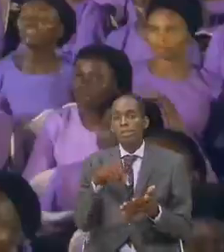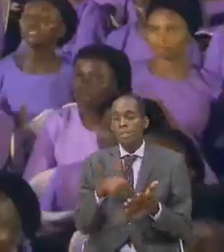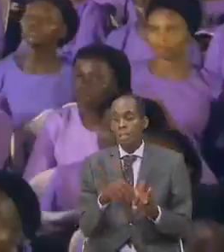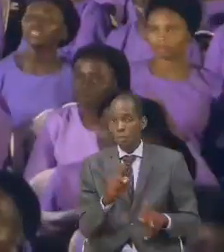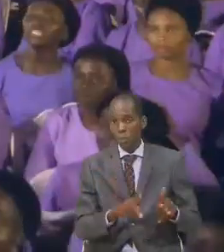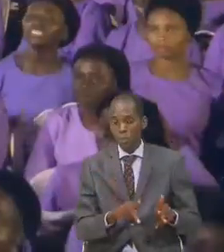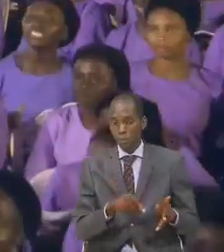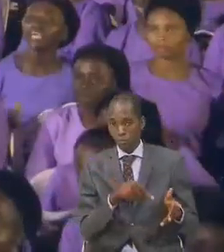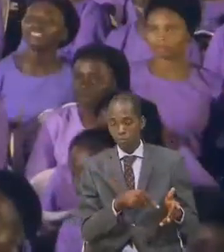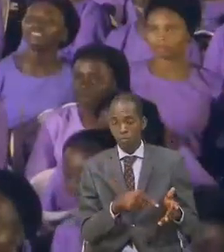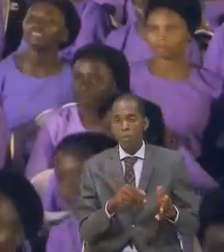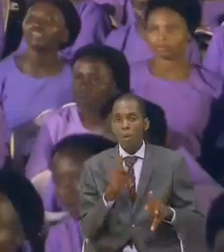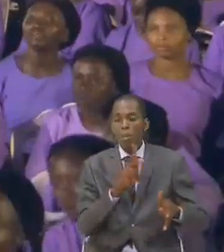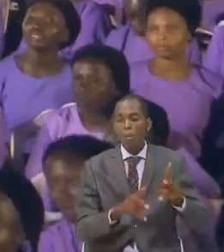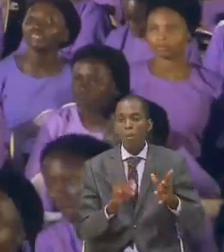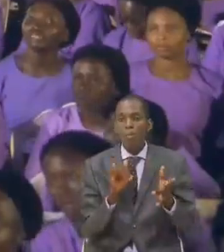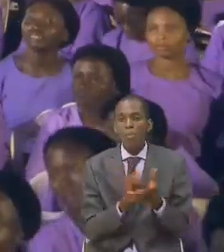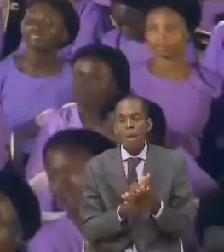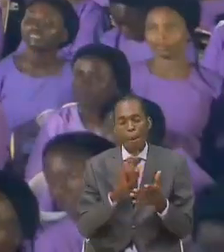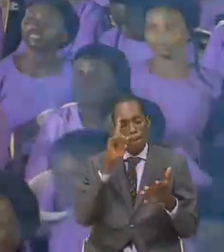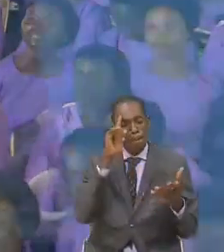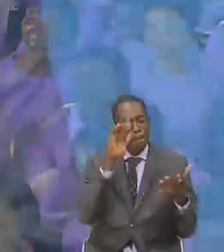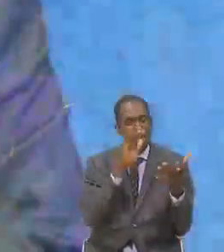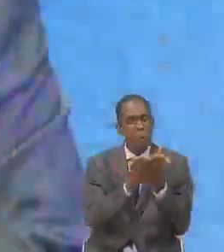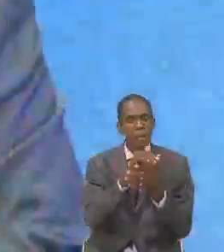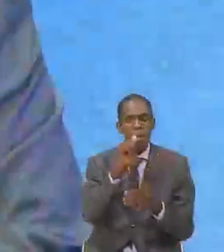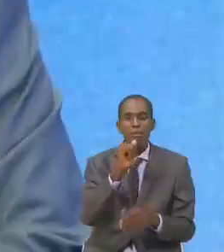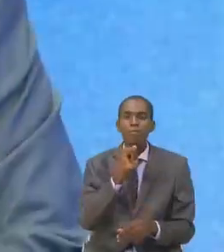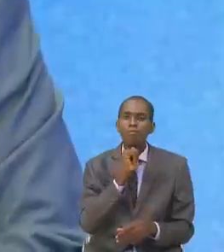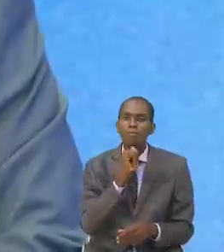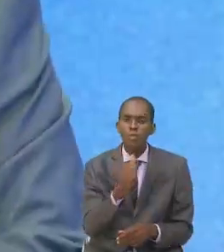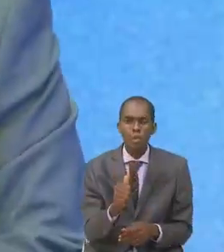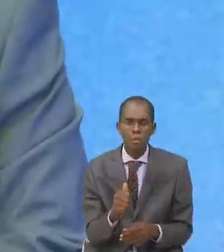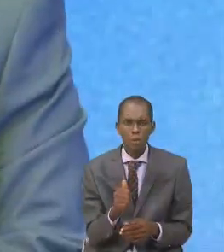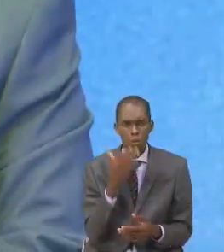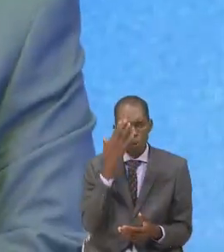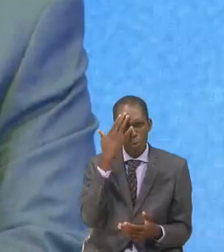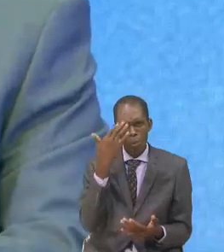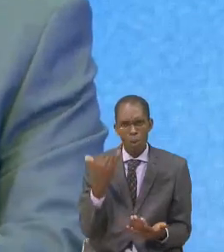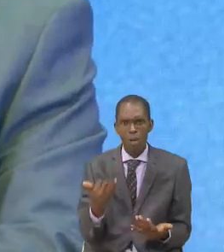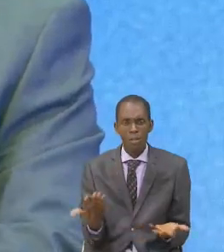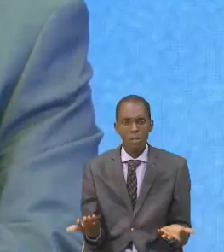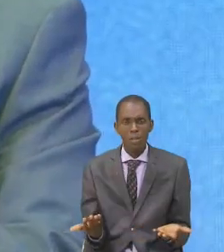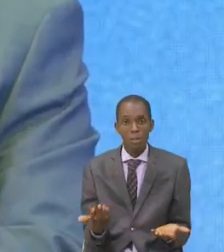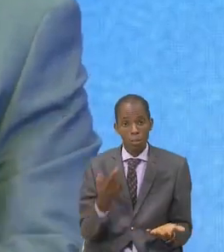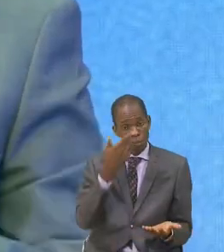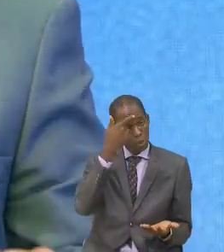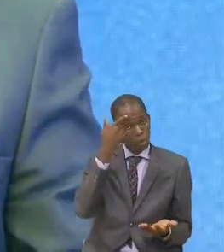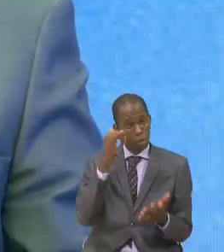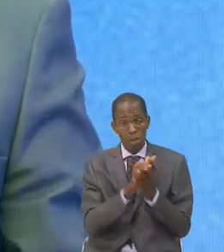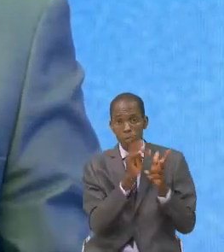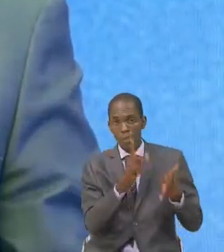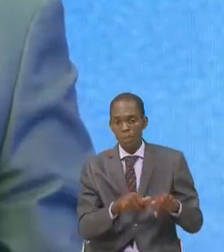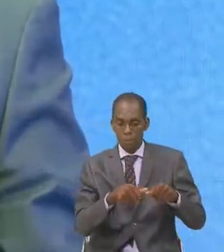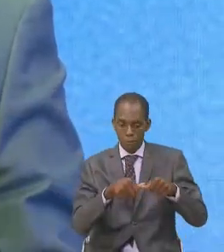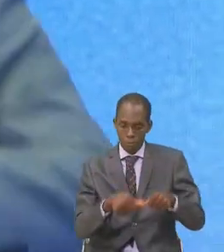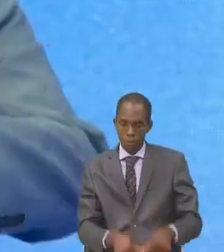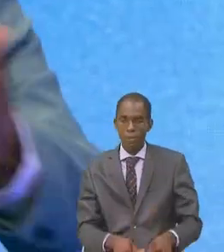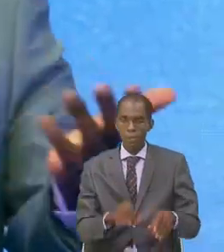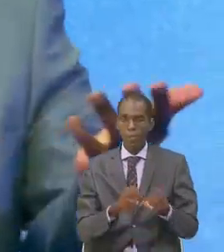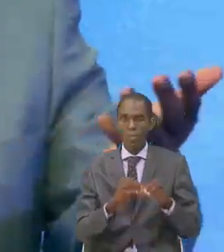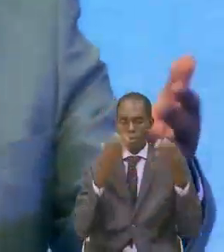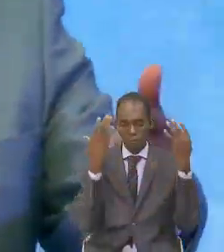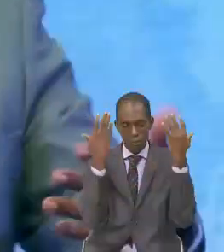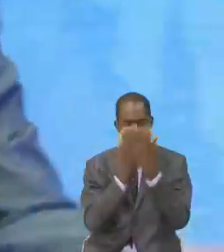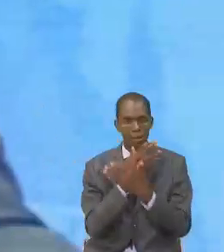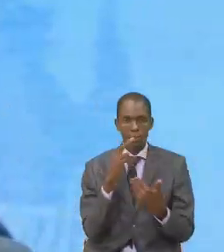category. He that believeth not is damned. Why?